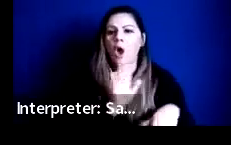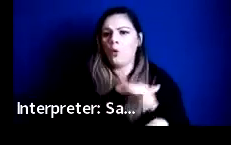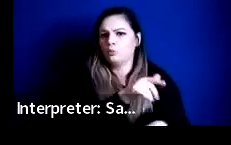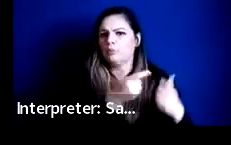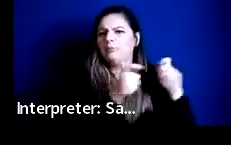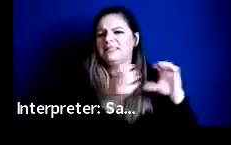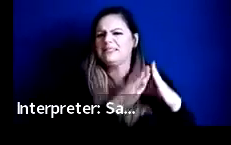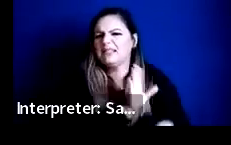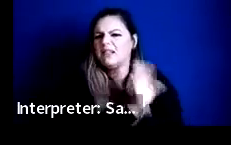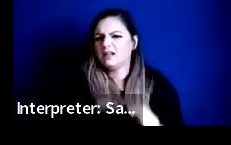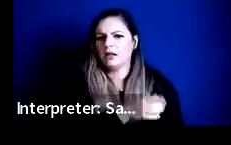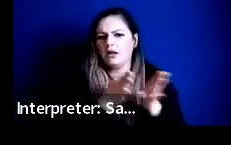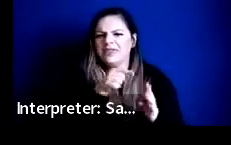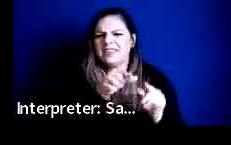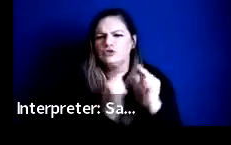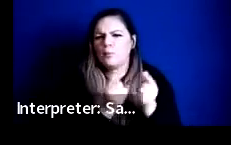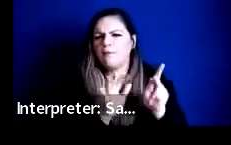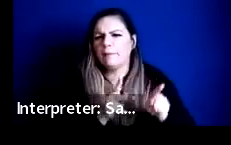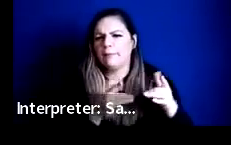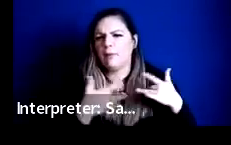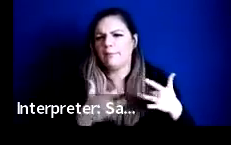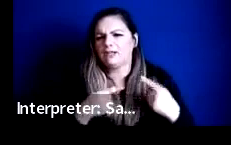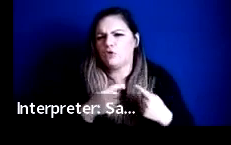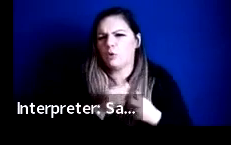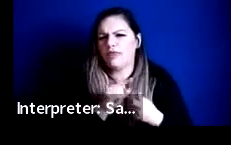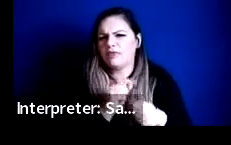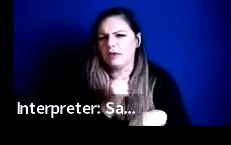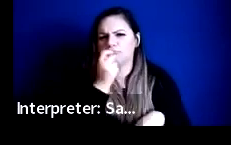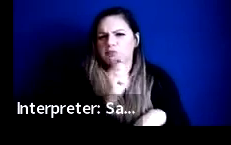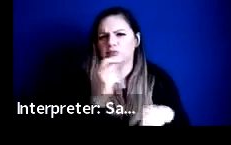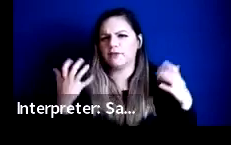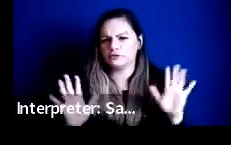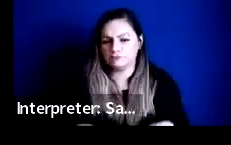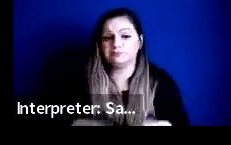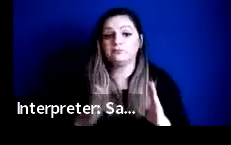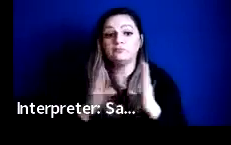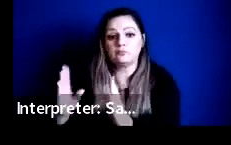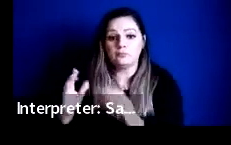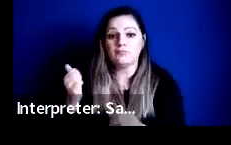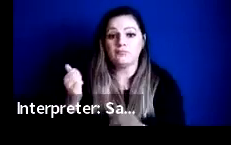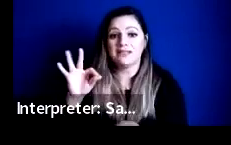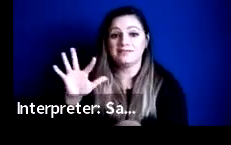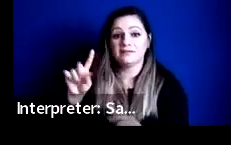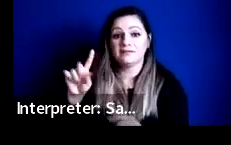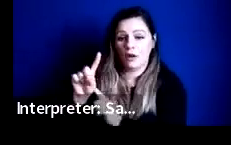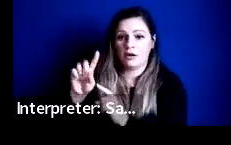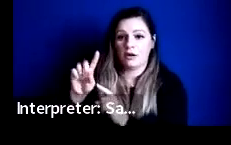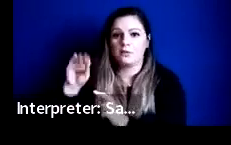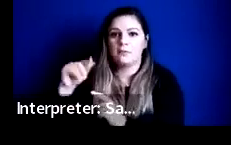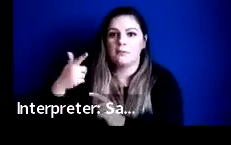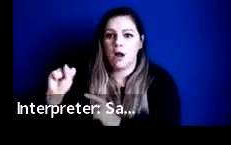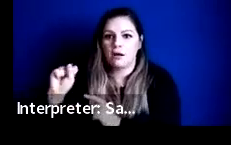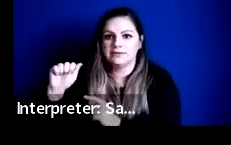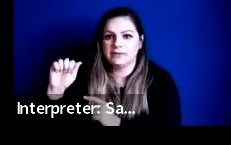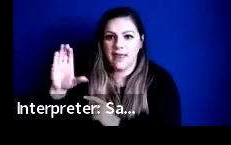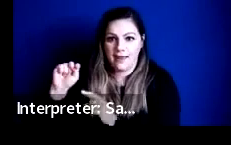people. And then in 1951, 11 years later, the Boggs Act was implemented. And